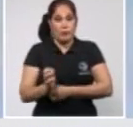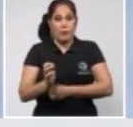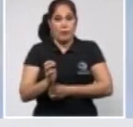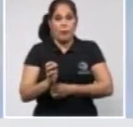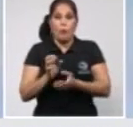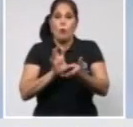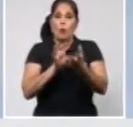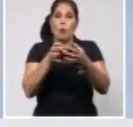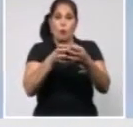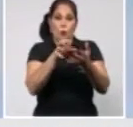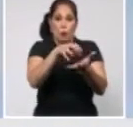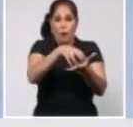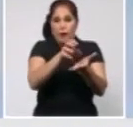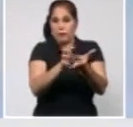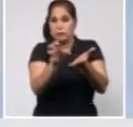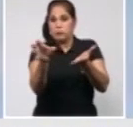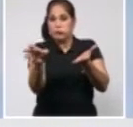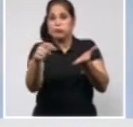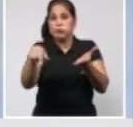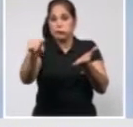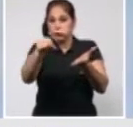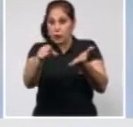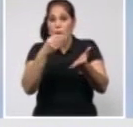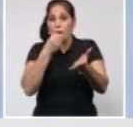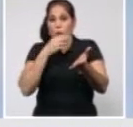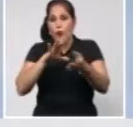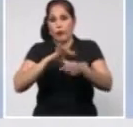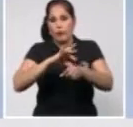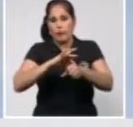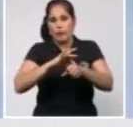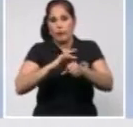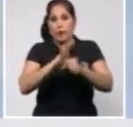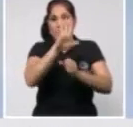5,301 are under observation. There are